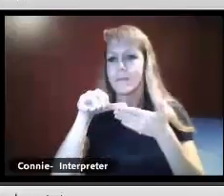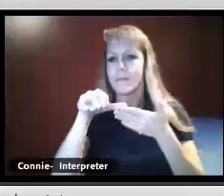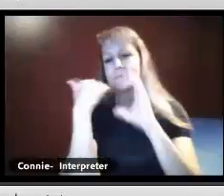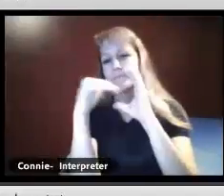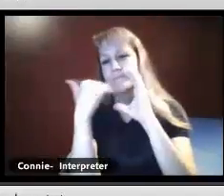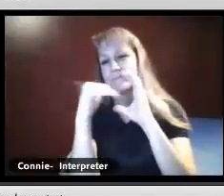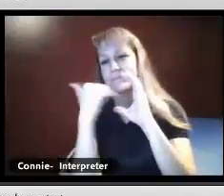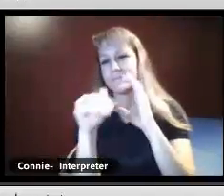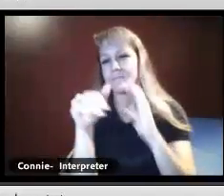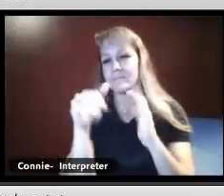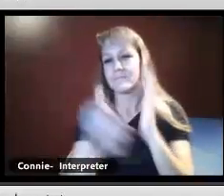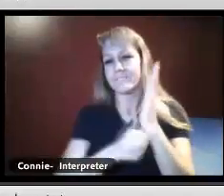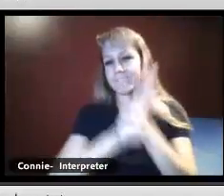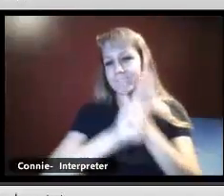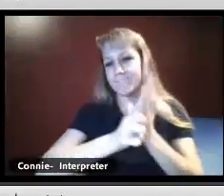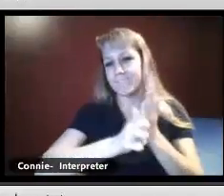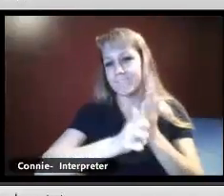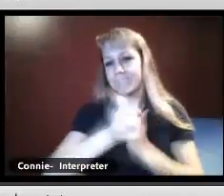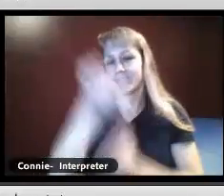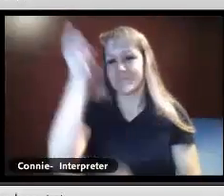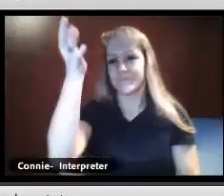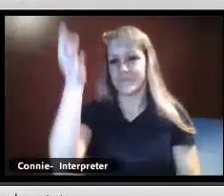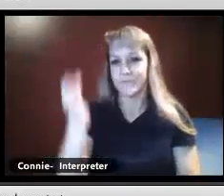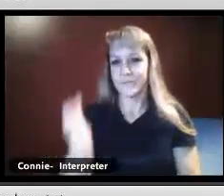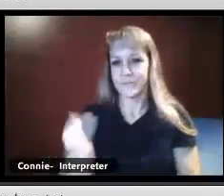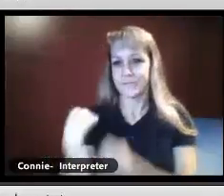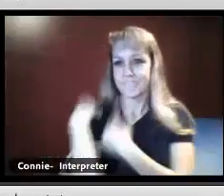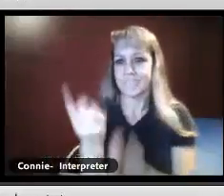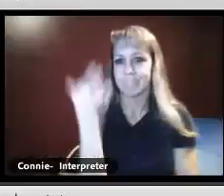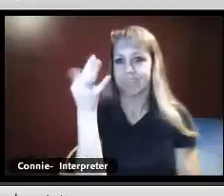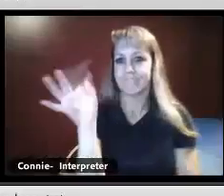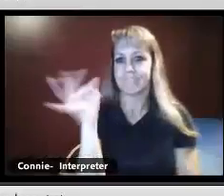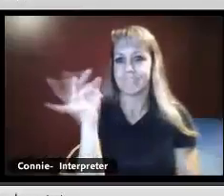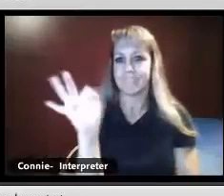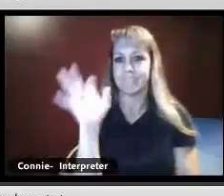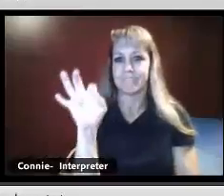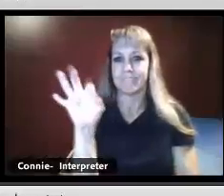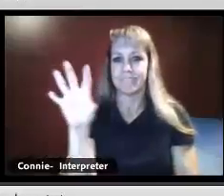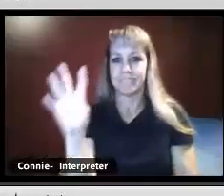email-based newsletter every Friday since 1994.